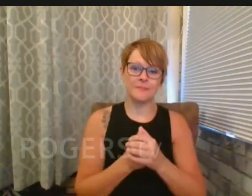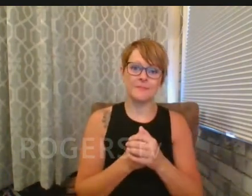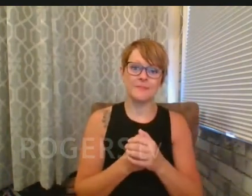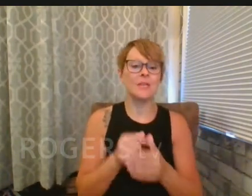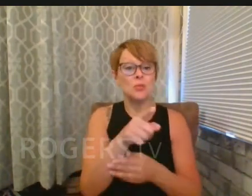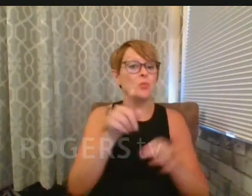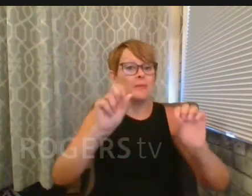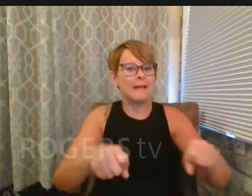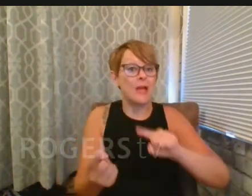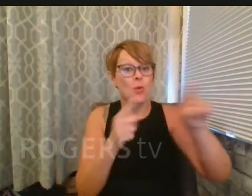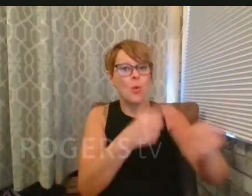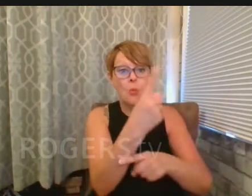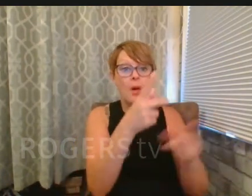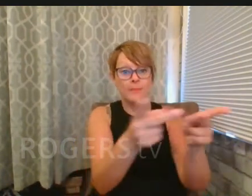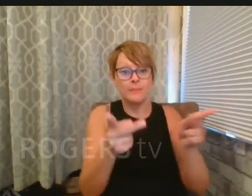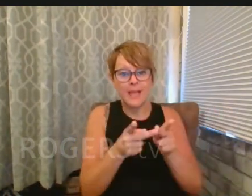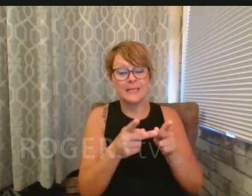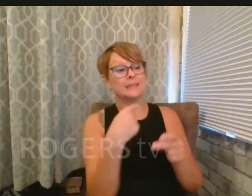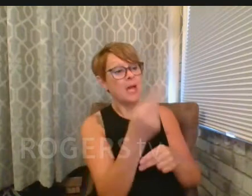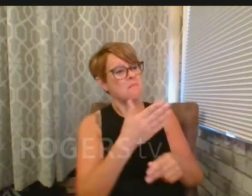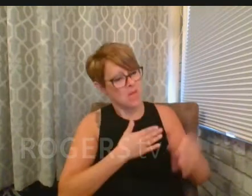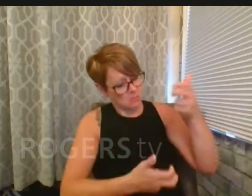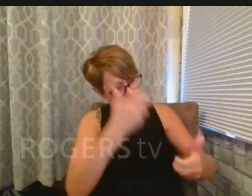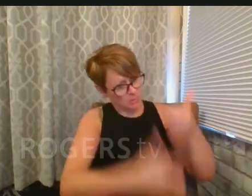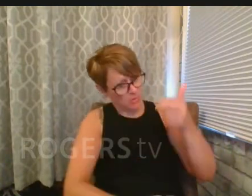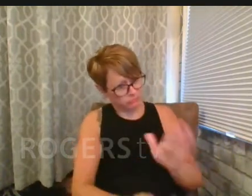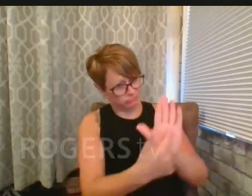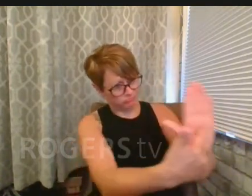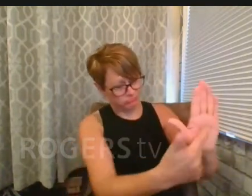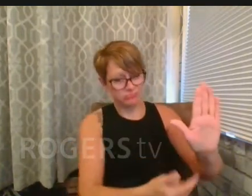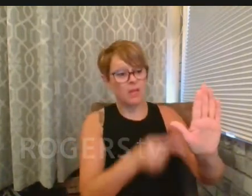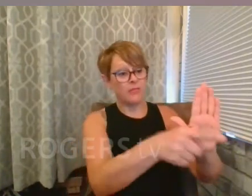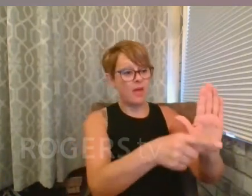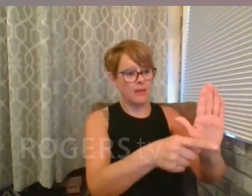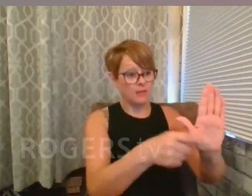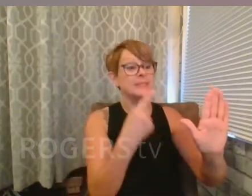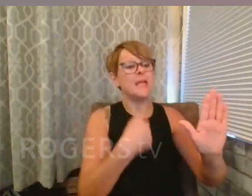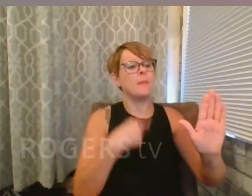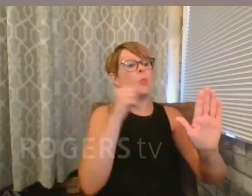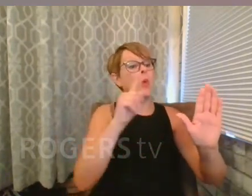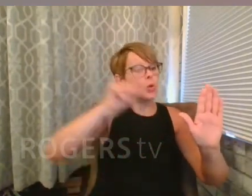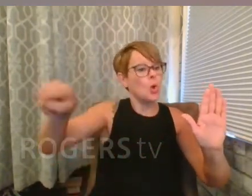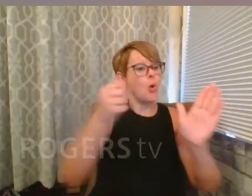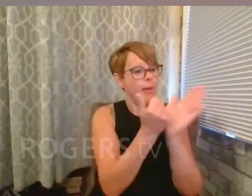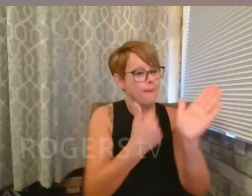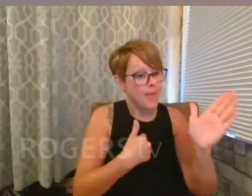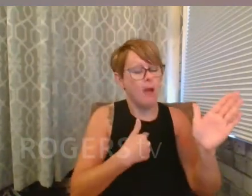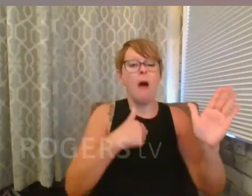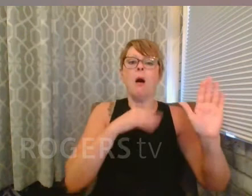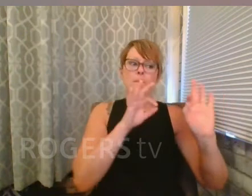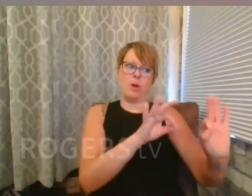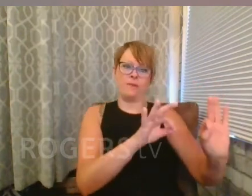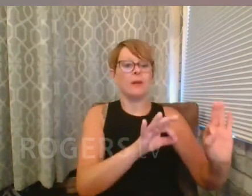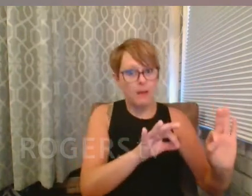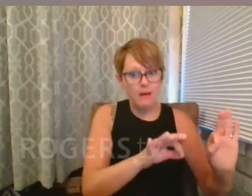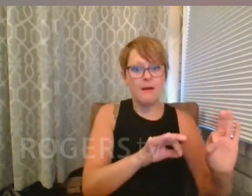one place and say, this is my problem, and they can point you to the right direction. Yeah, yes. And Eldin, you know what? This is